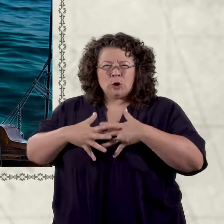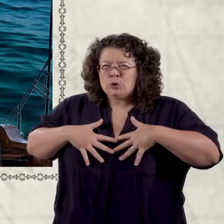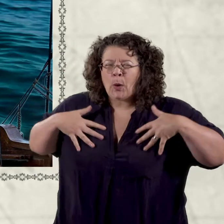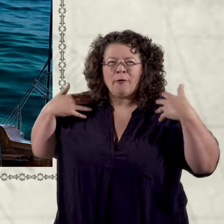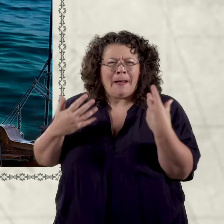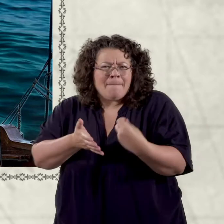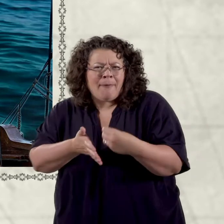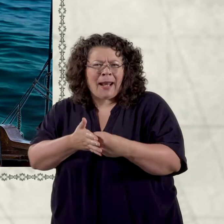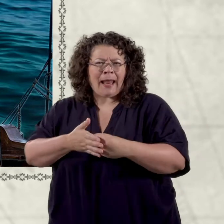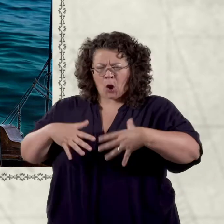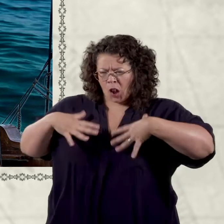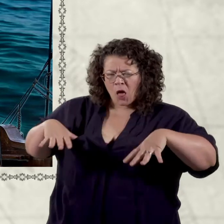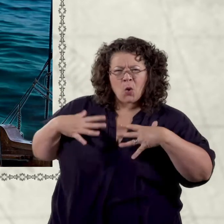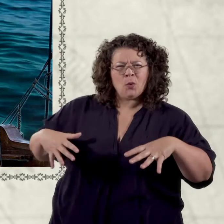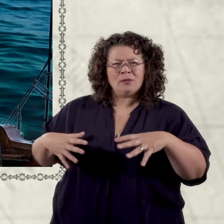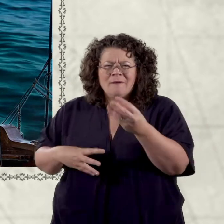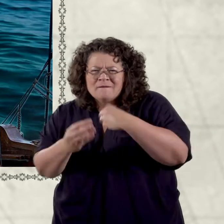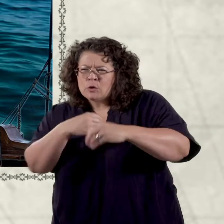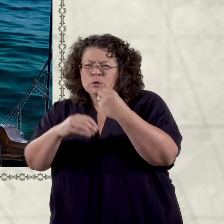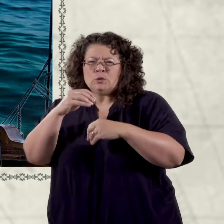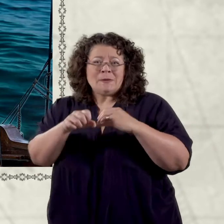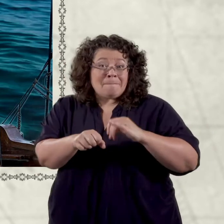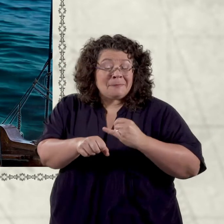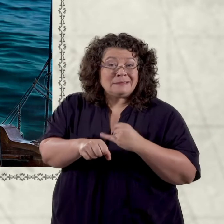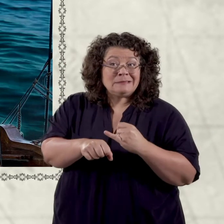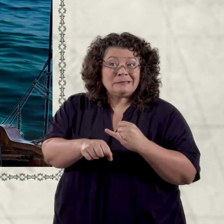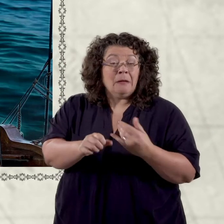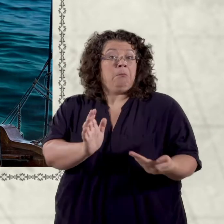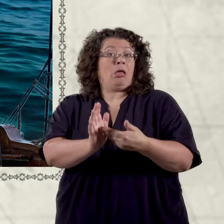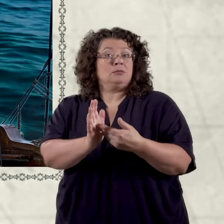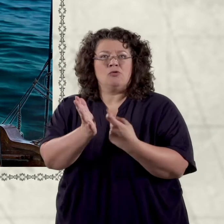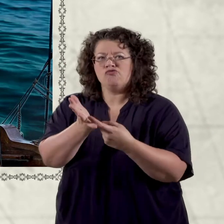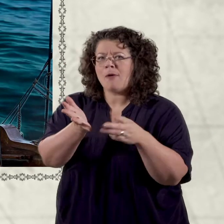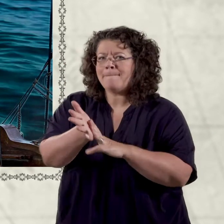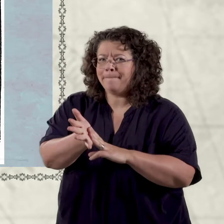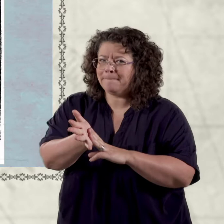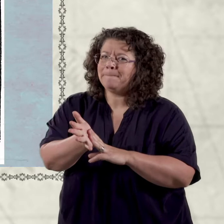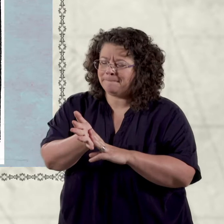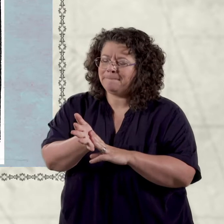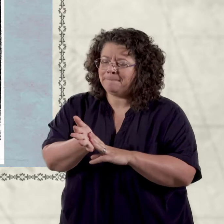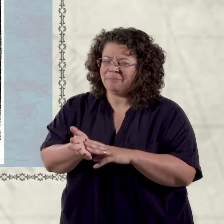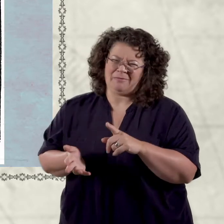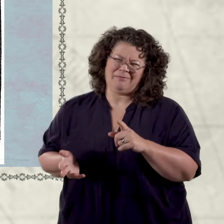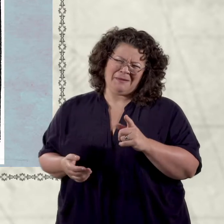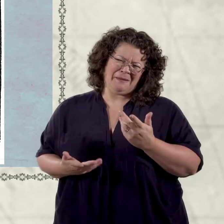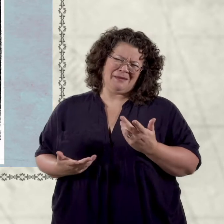jewels, money, clothes, food, medicines, and of course, rum.